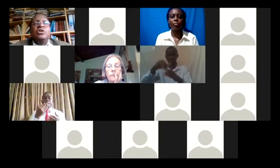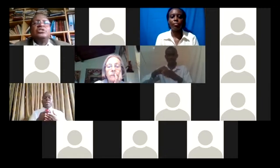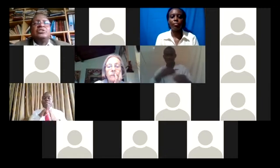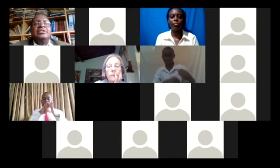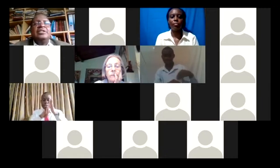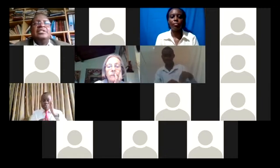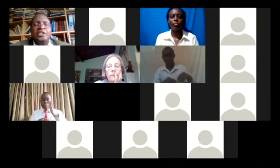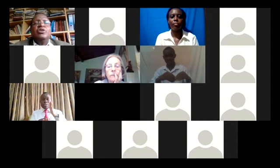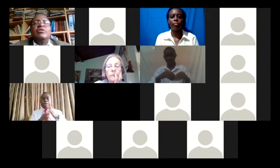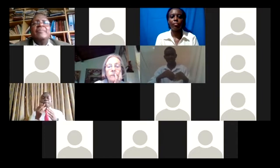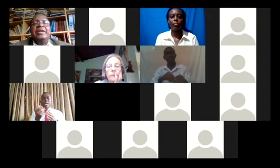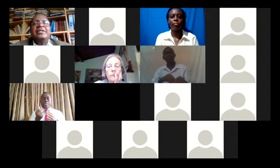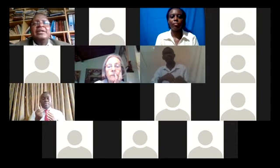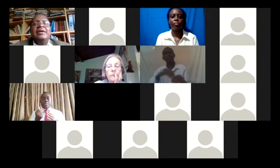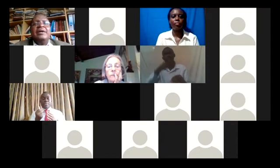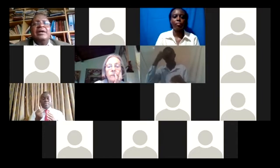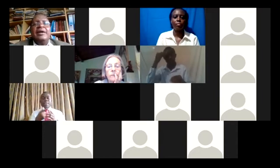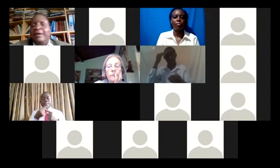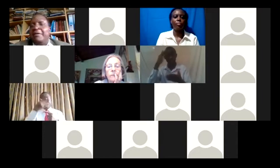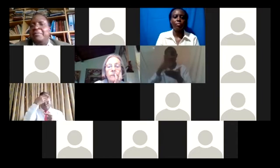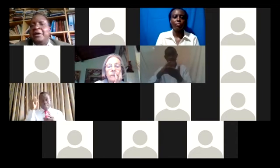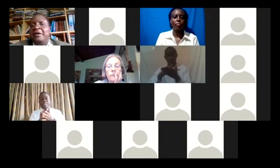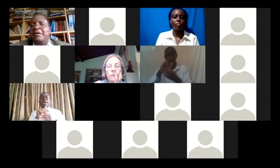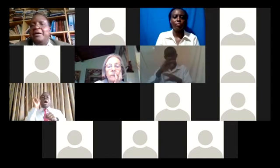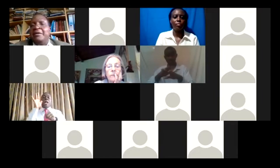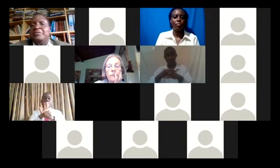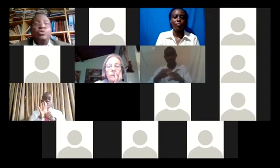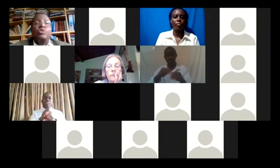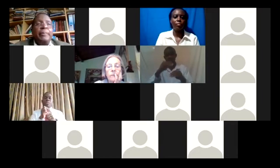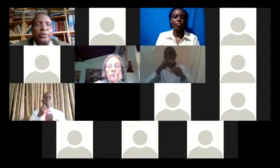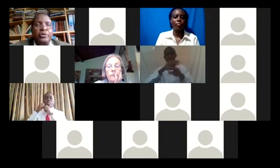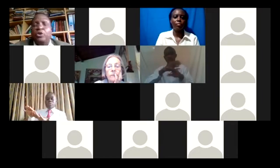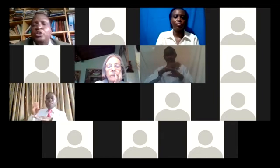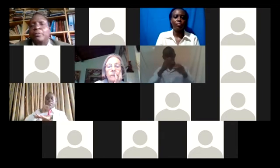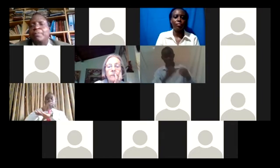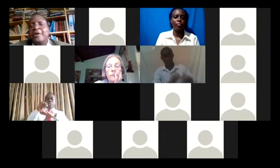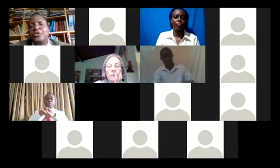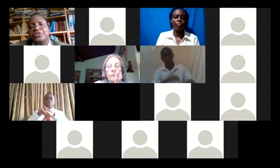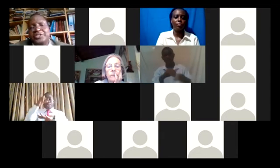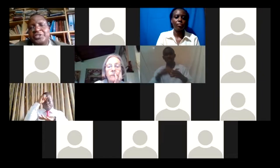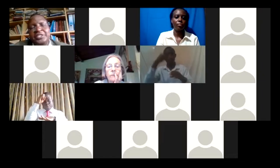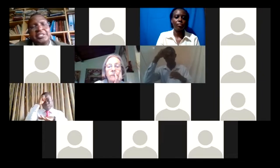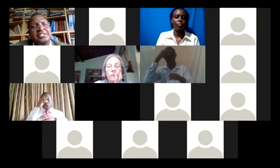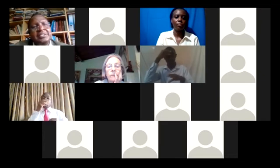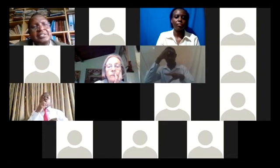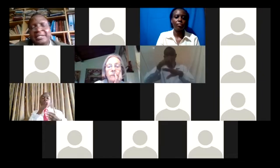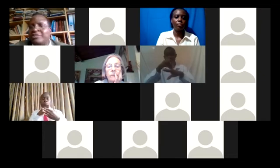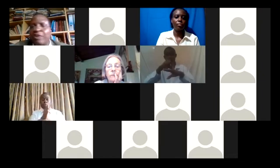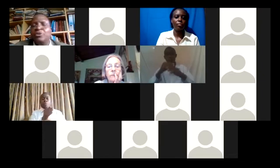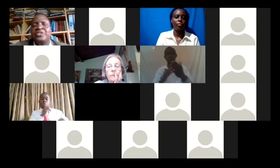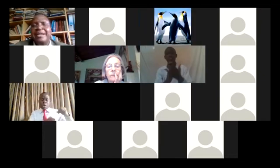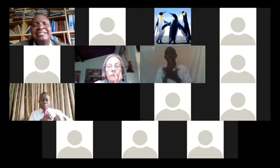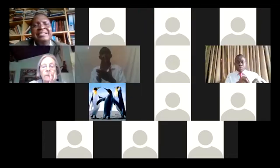is lost in national government through corruption also. So this is